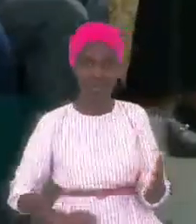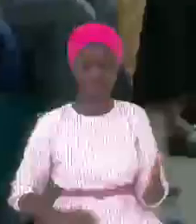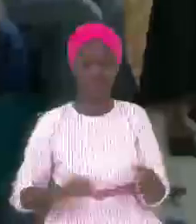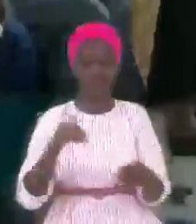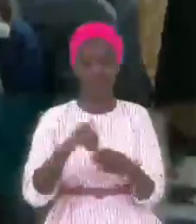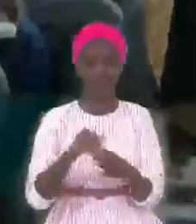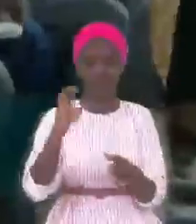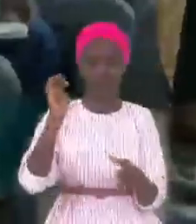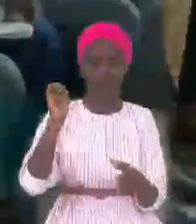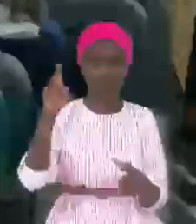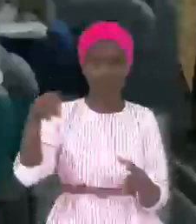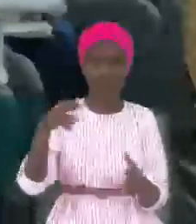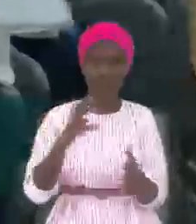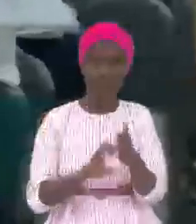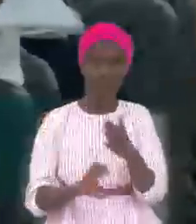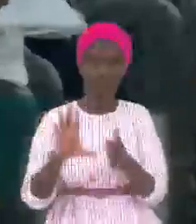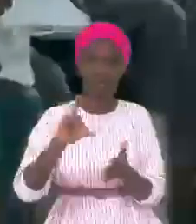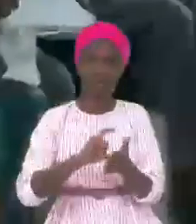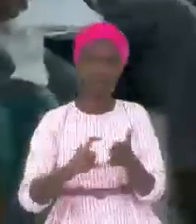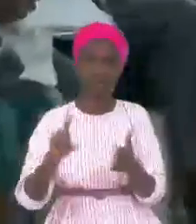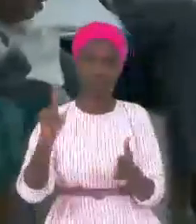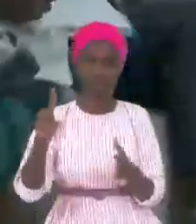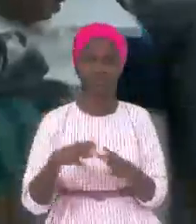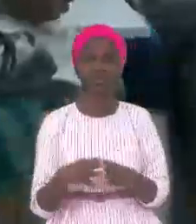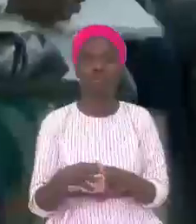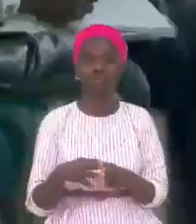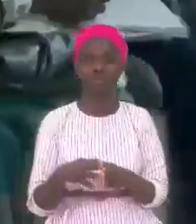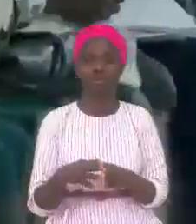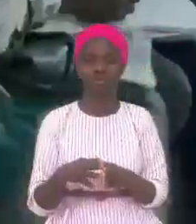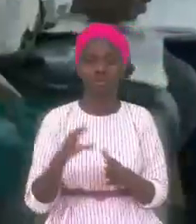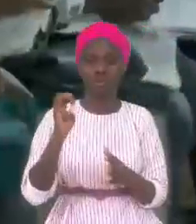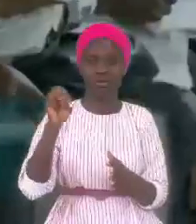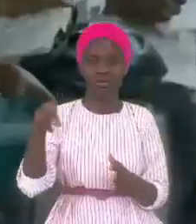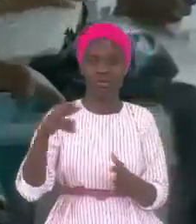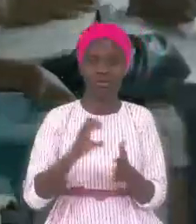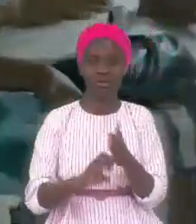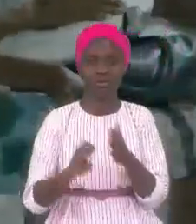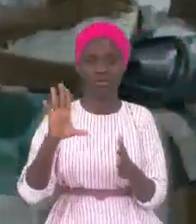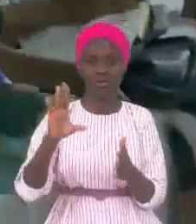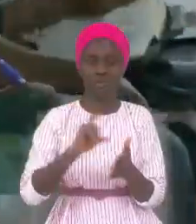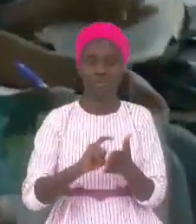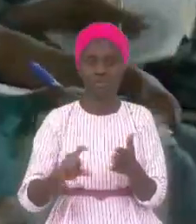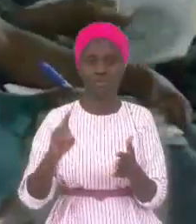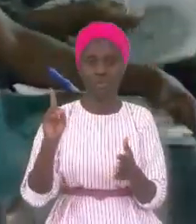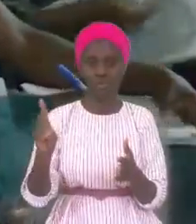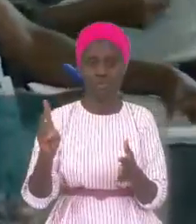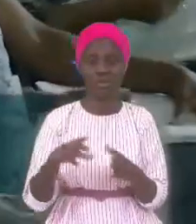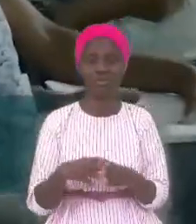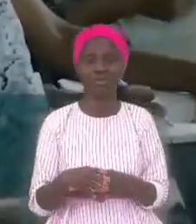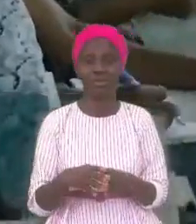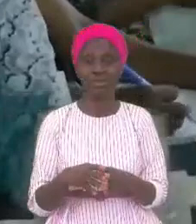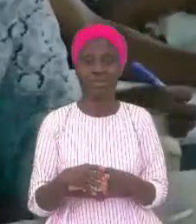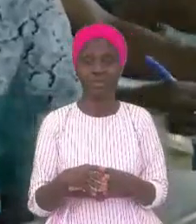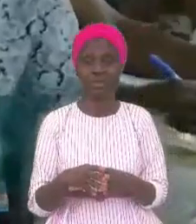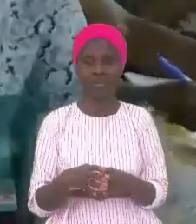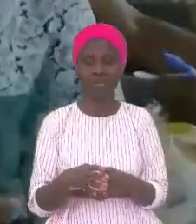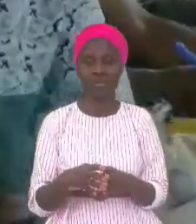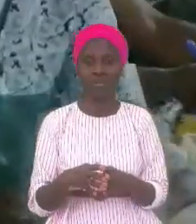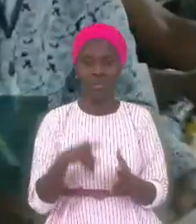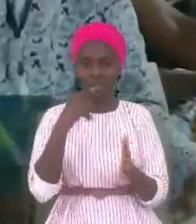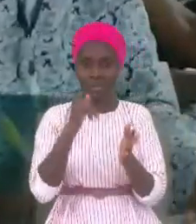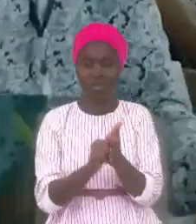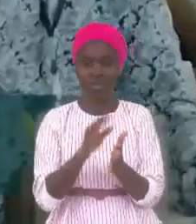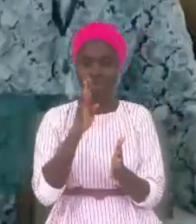Ephesians chapter 5, we're looking at verse 1. In verse 1 it says, be ye therefore followers